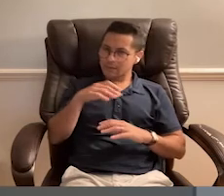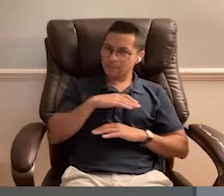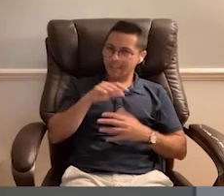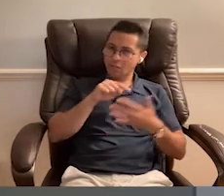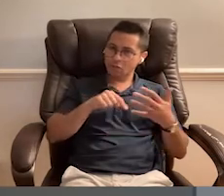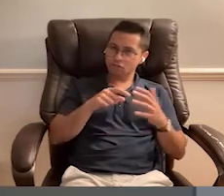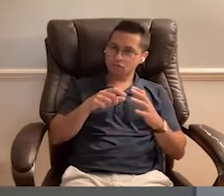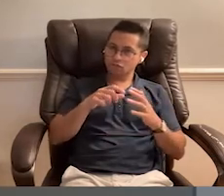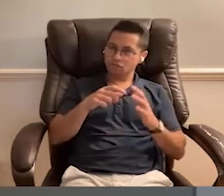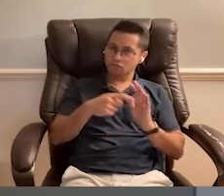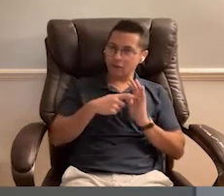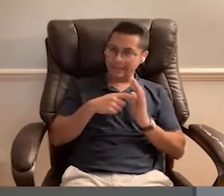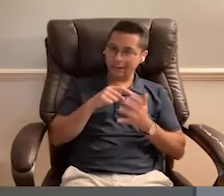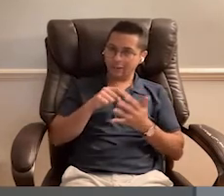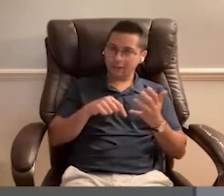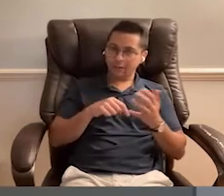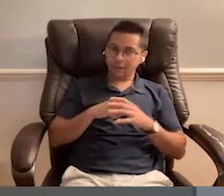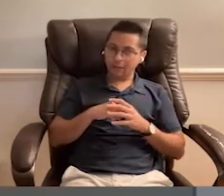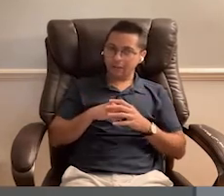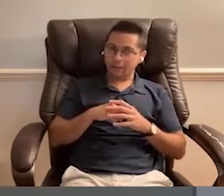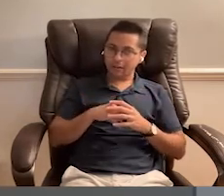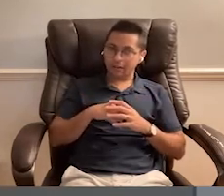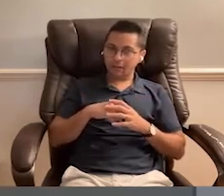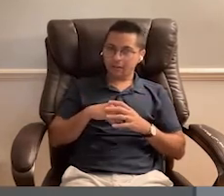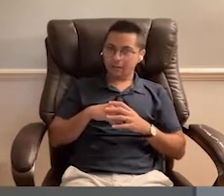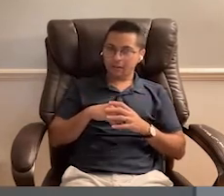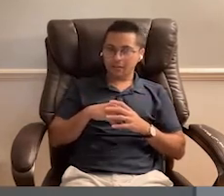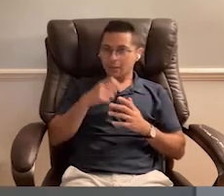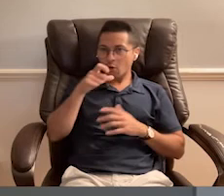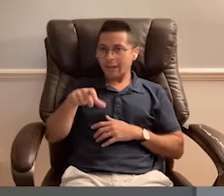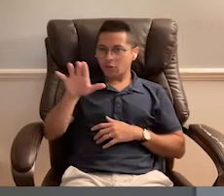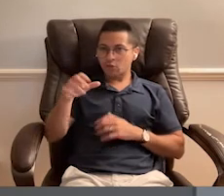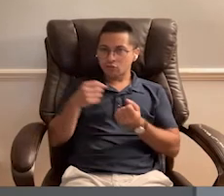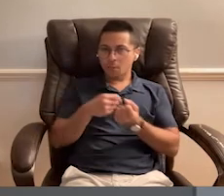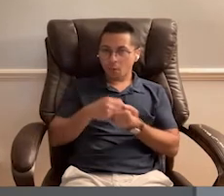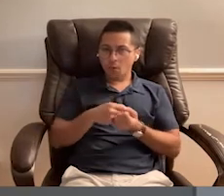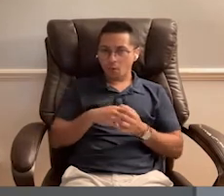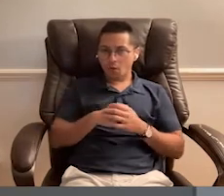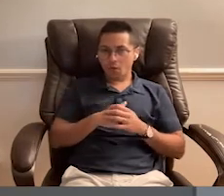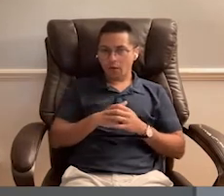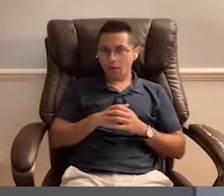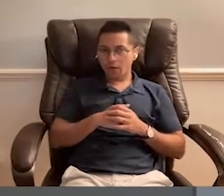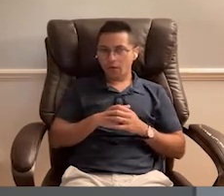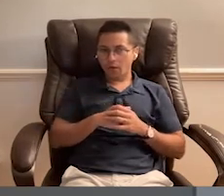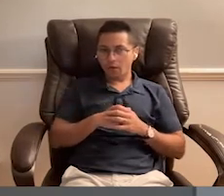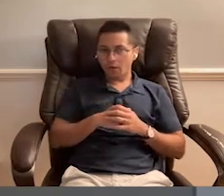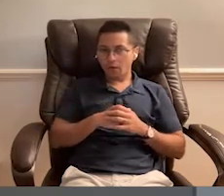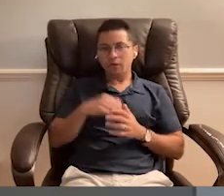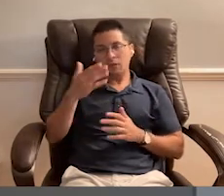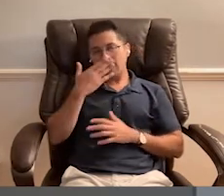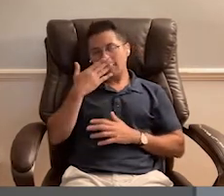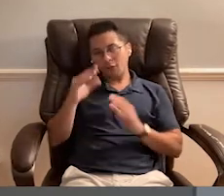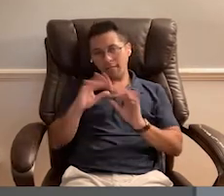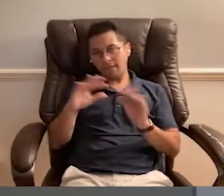are autistic, like Elon Musk, doesn't meet these criteria. Oh, my goodness. So, you know, and the answer doesn't need your support. And that's, I